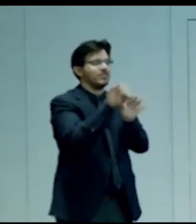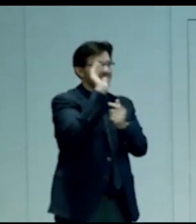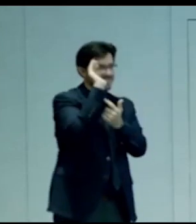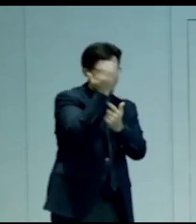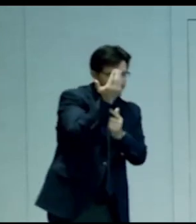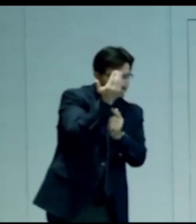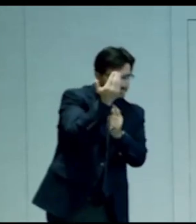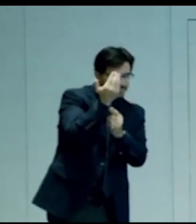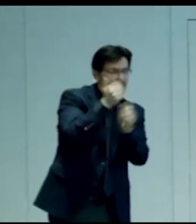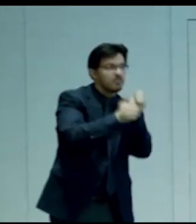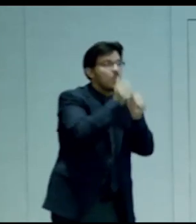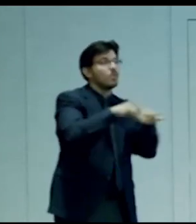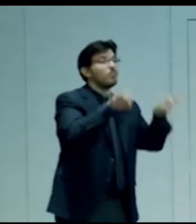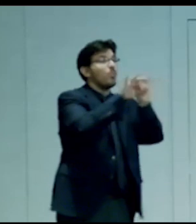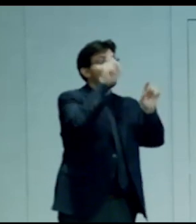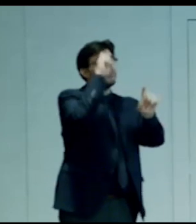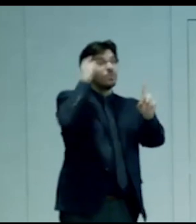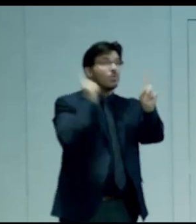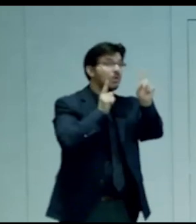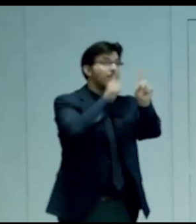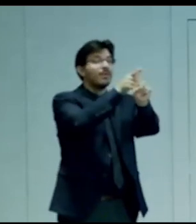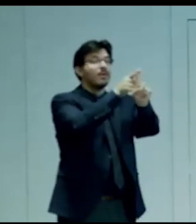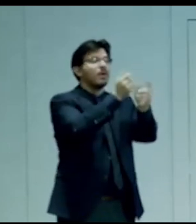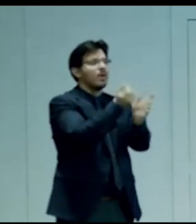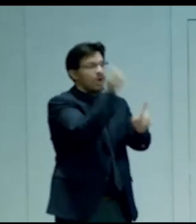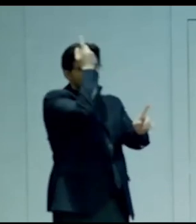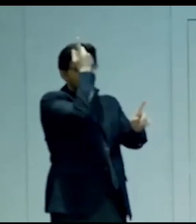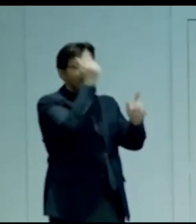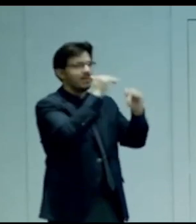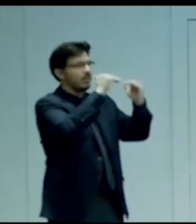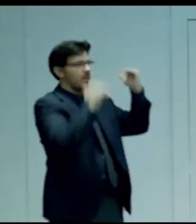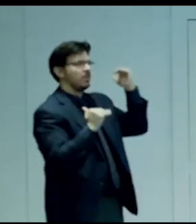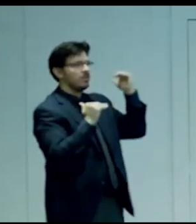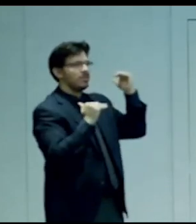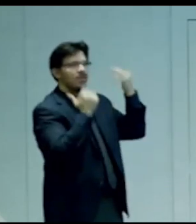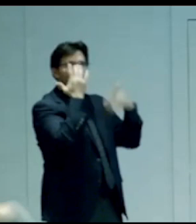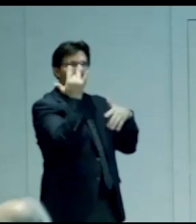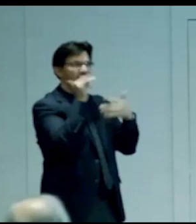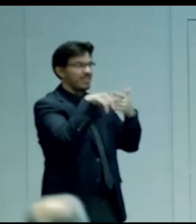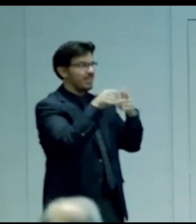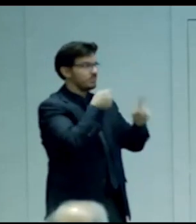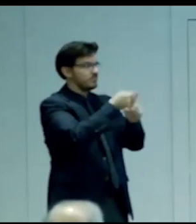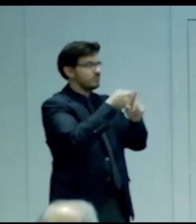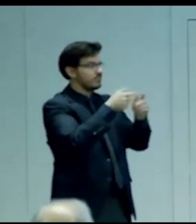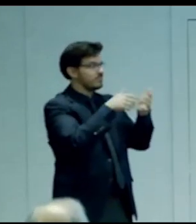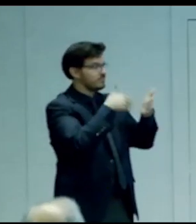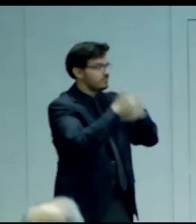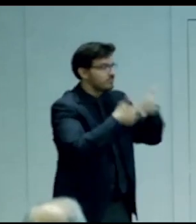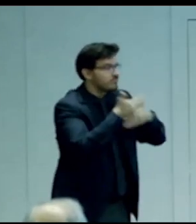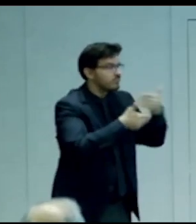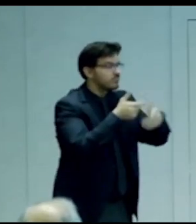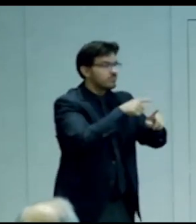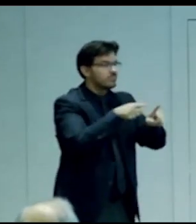to understand how this inequality has such a prevalent role that it plays for